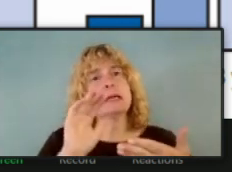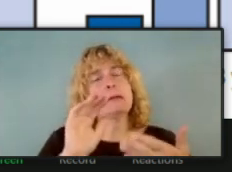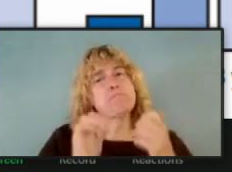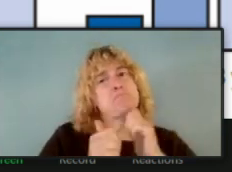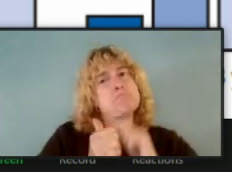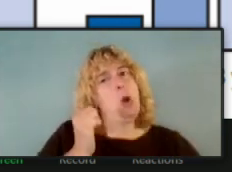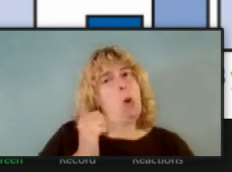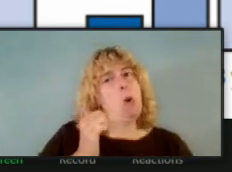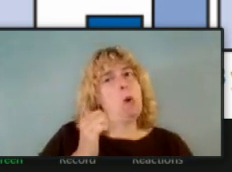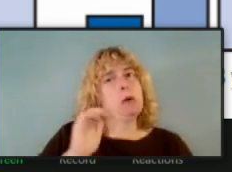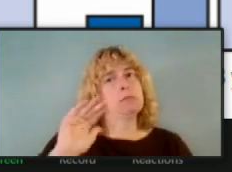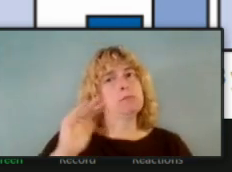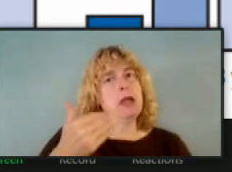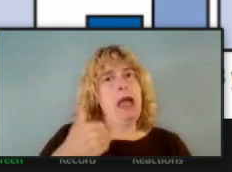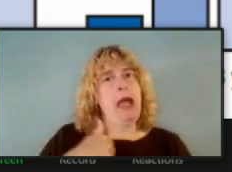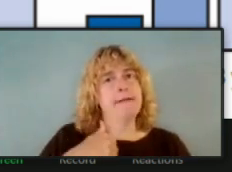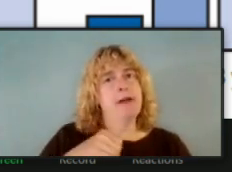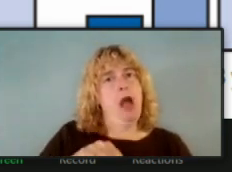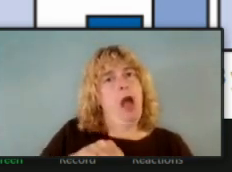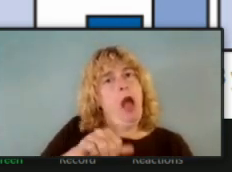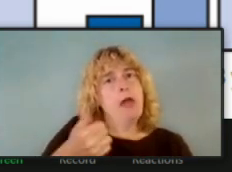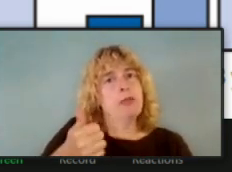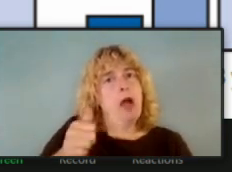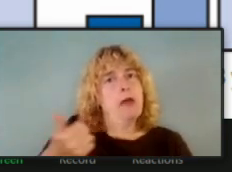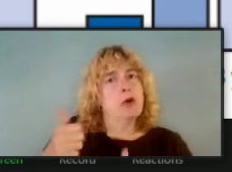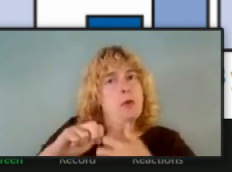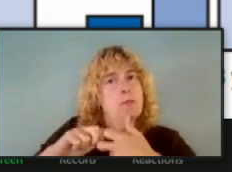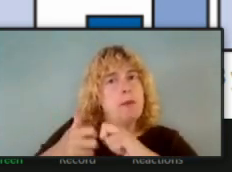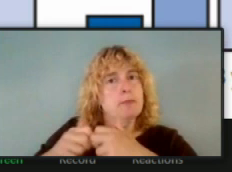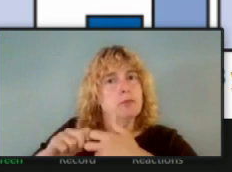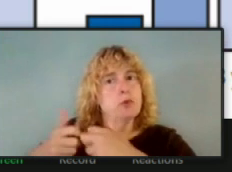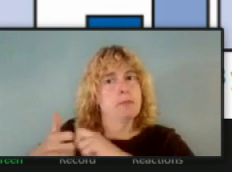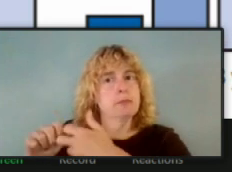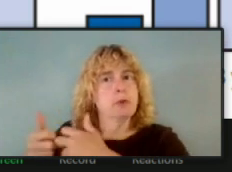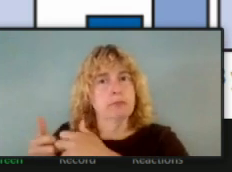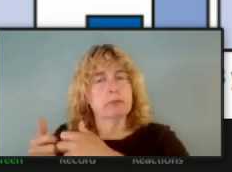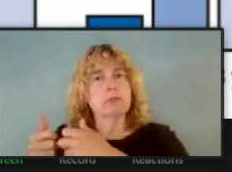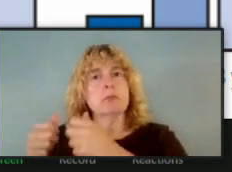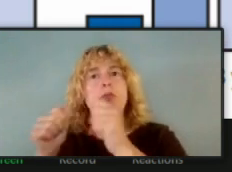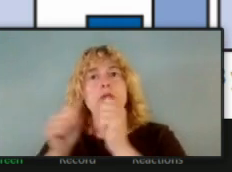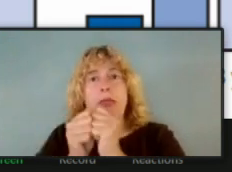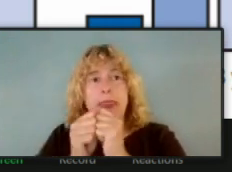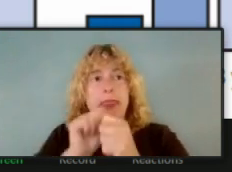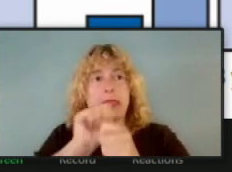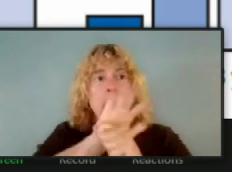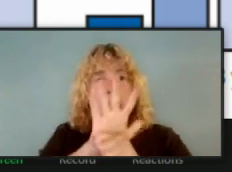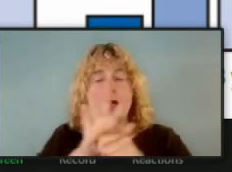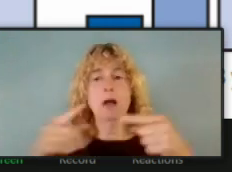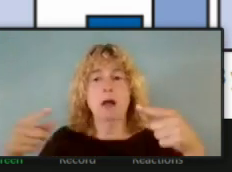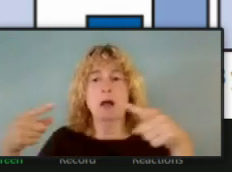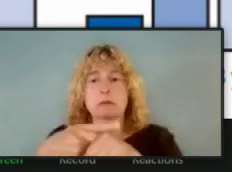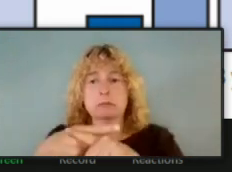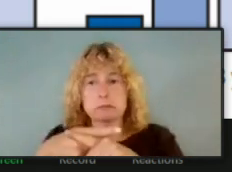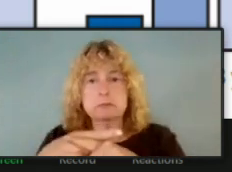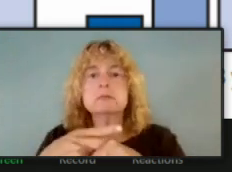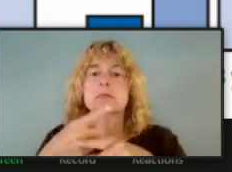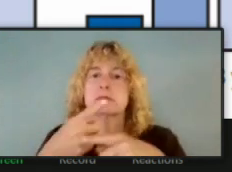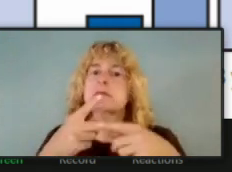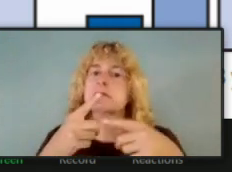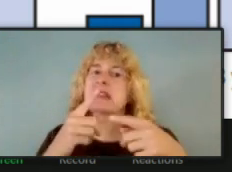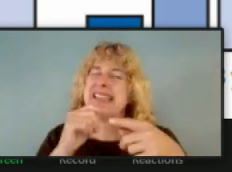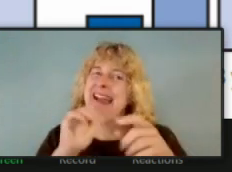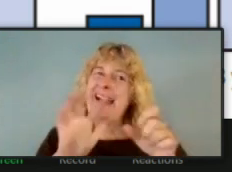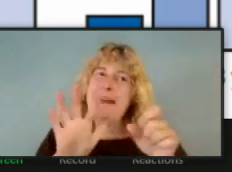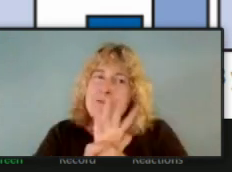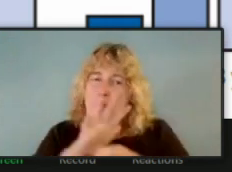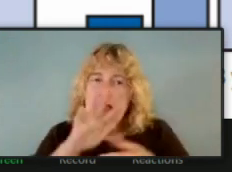underlying medical problems. But I think that is yet to be fully understood, but it's clearly been reported in the